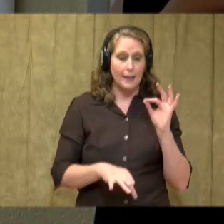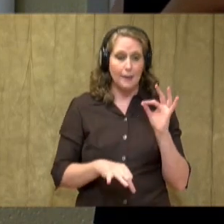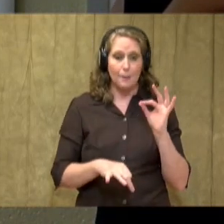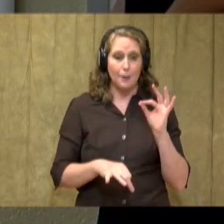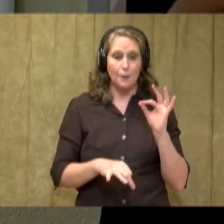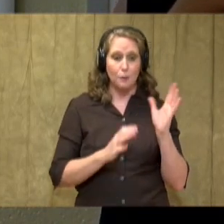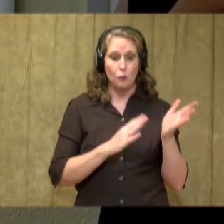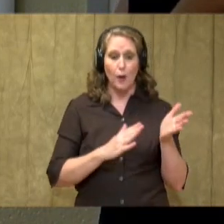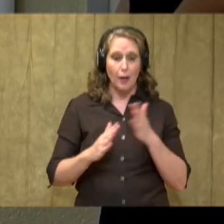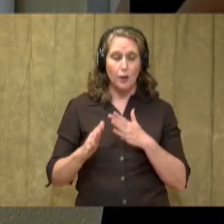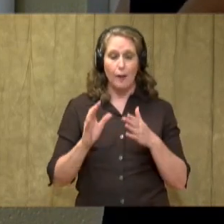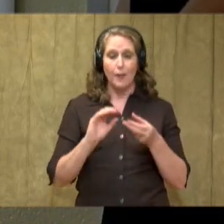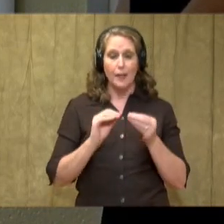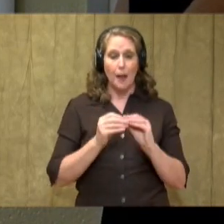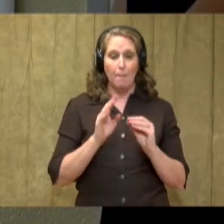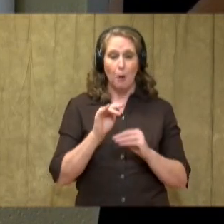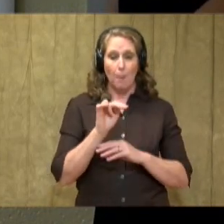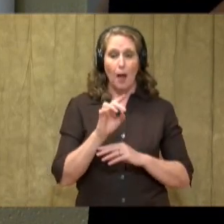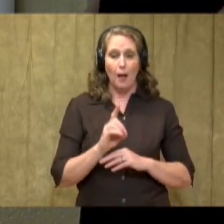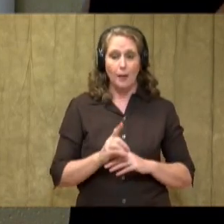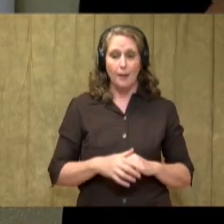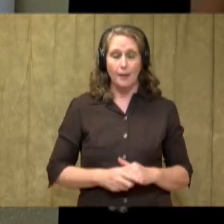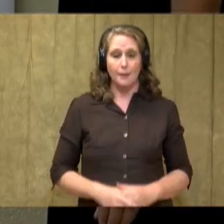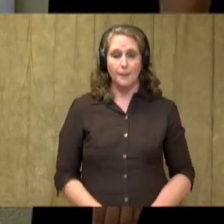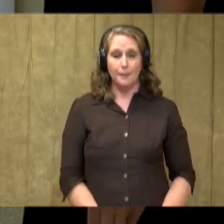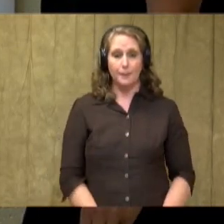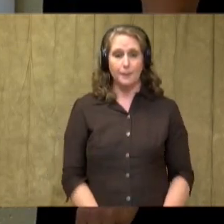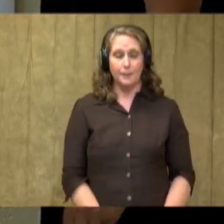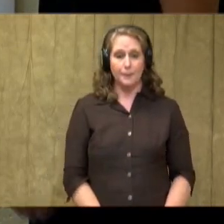the number bond.